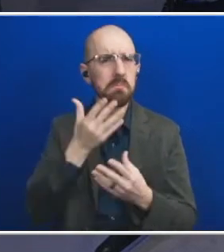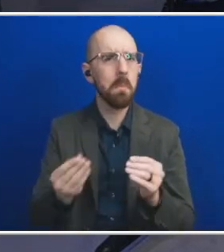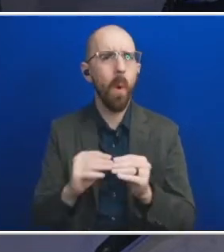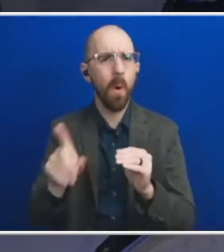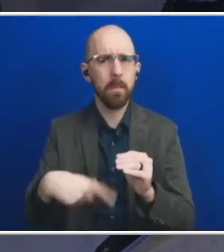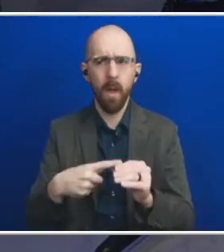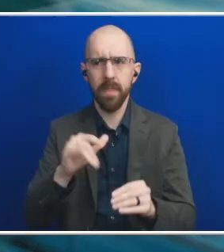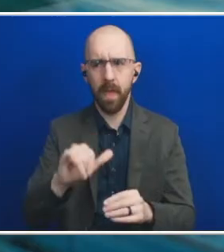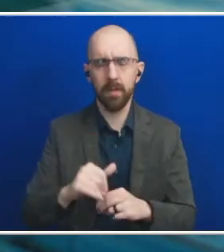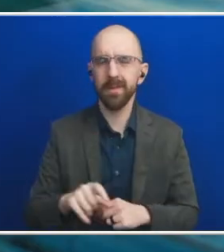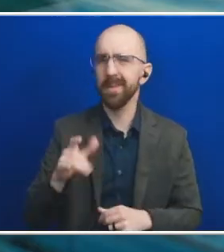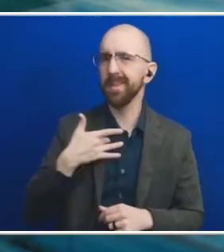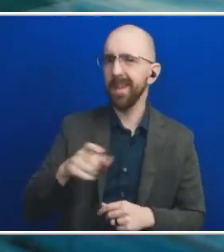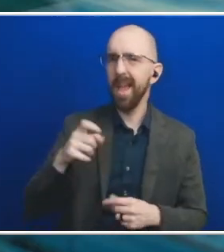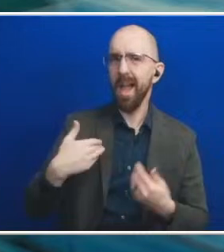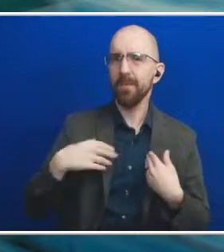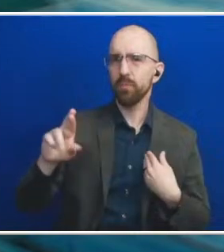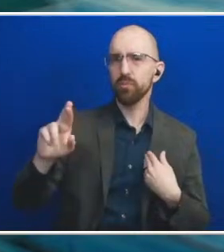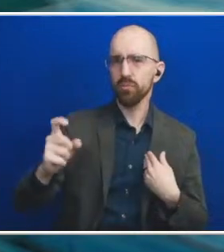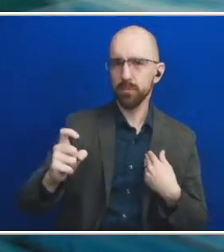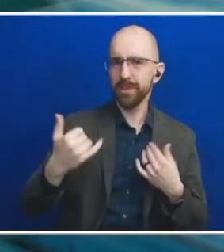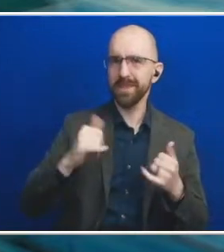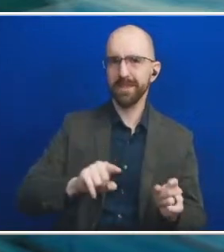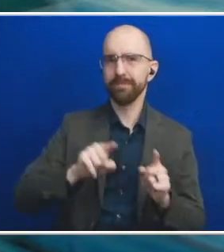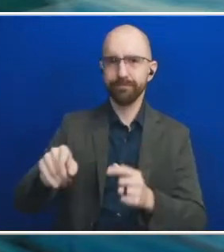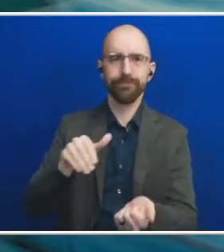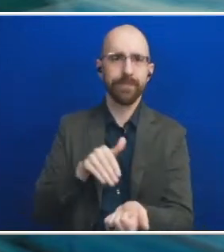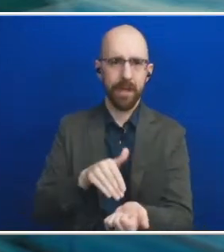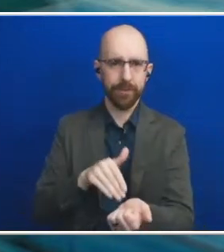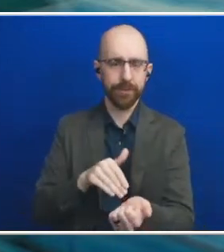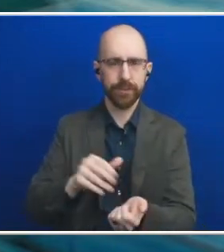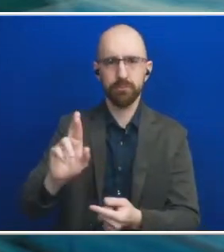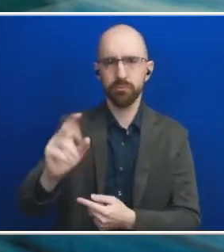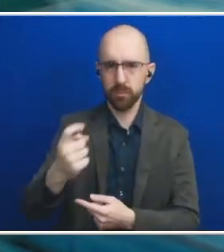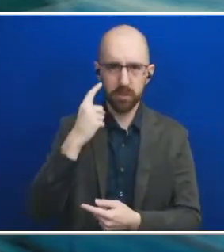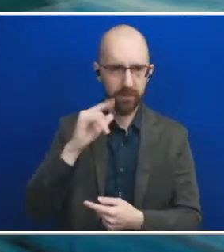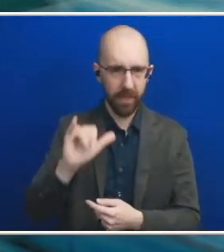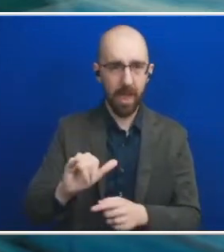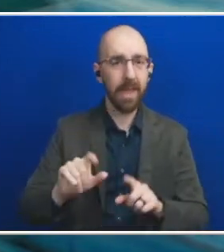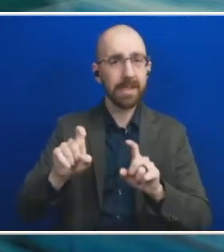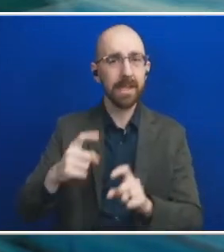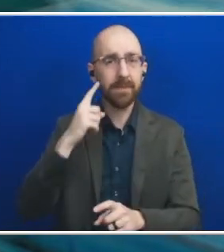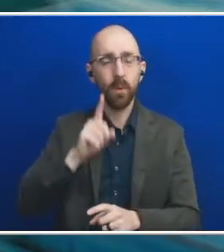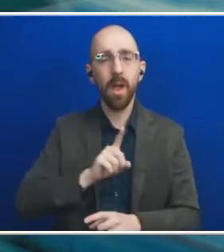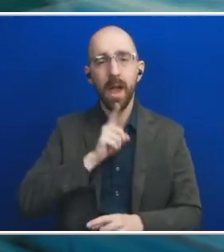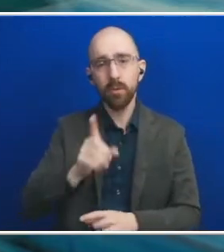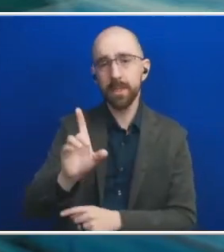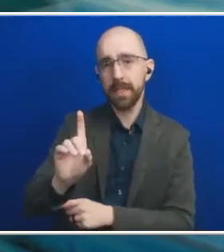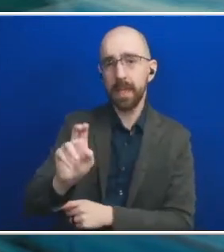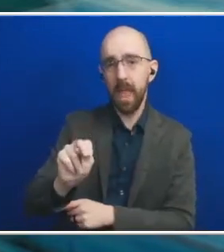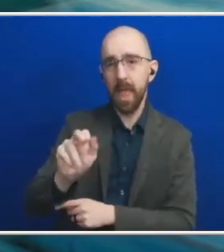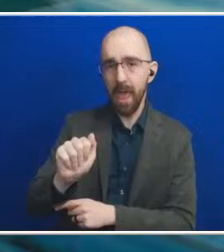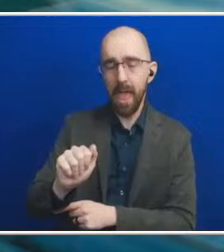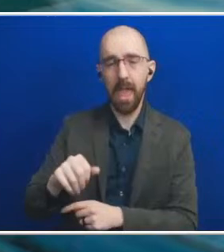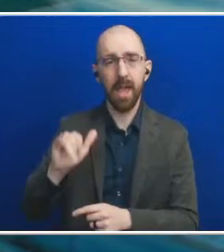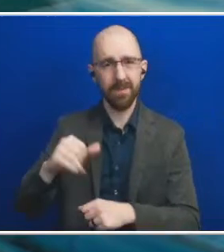for it. You have to still go to your doctor and get a prescription for it. It tests for the actual DNA of the tumors.